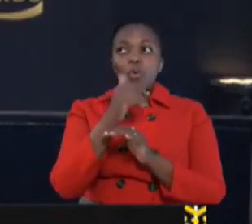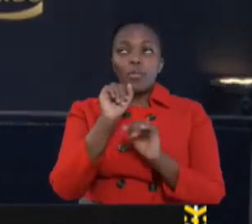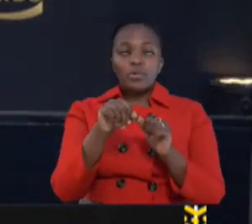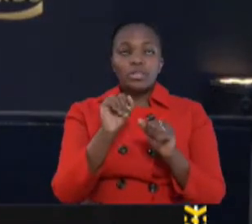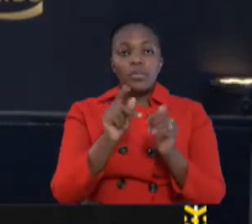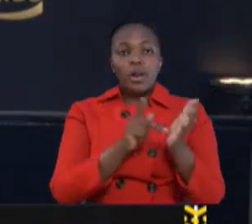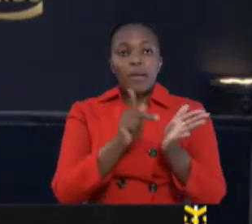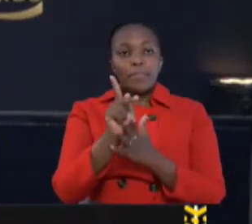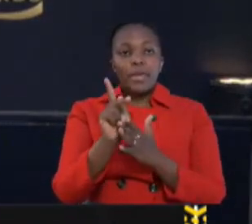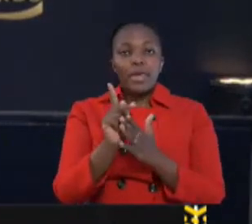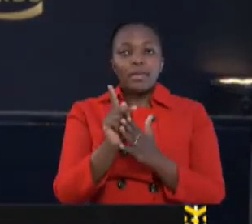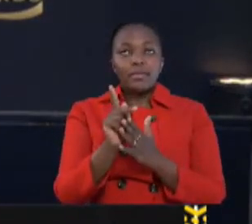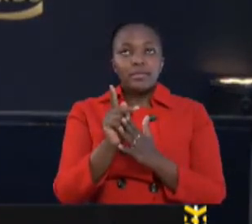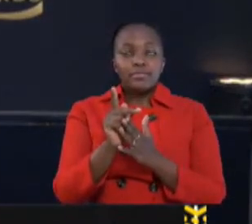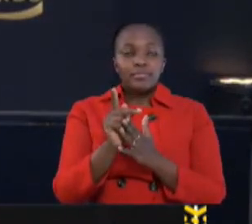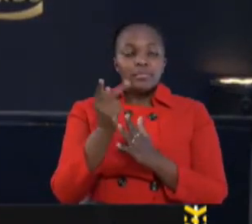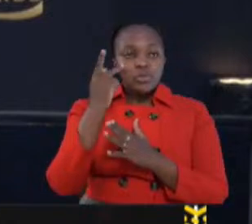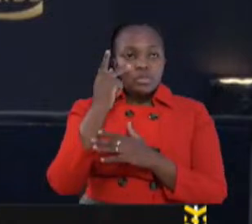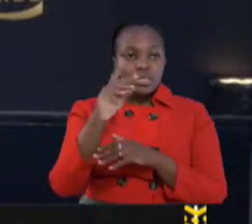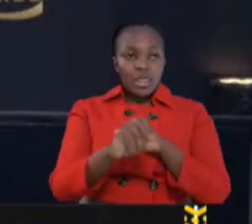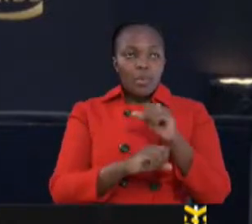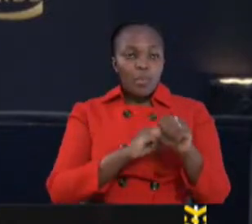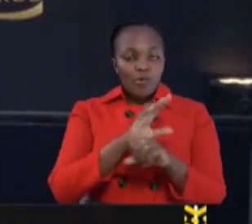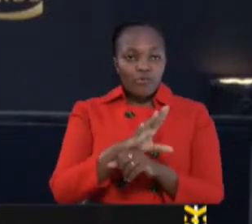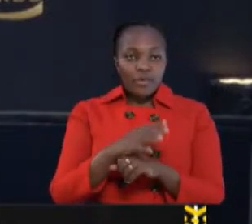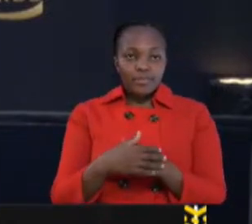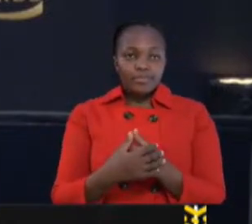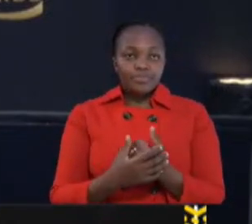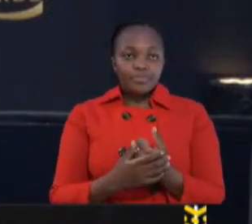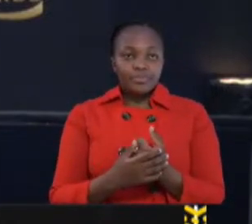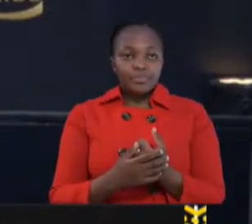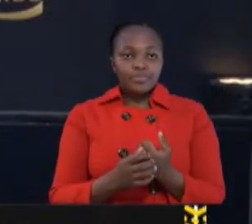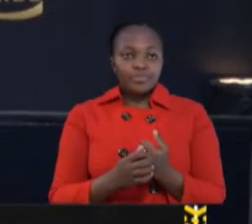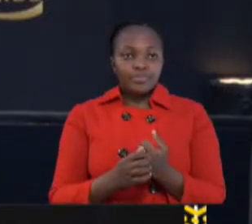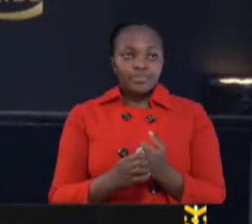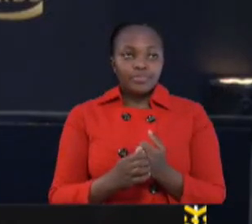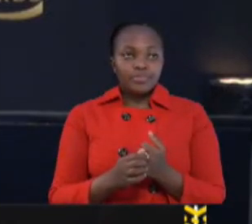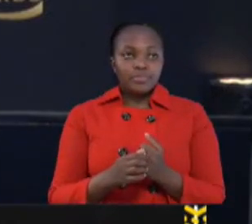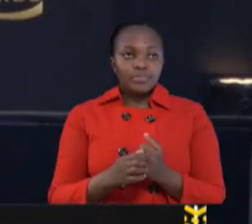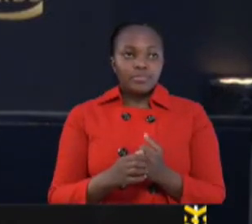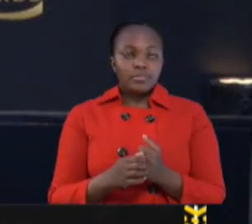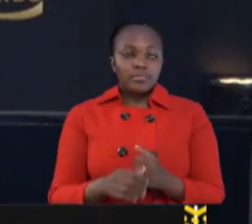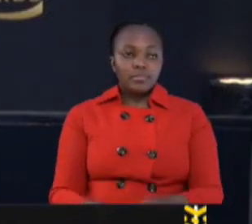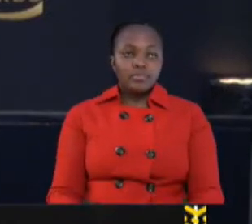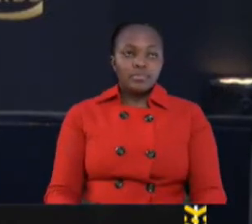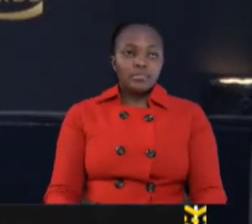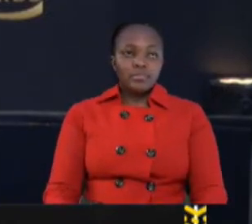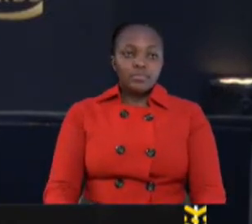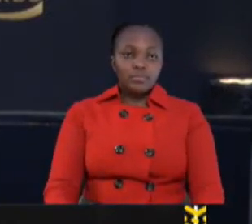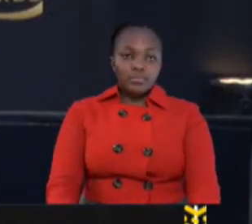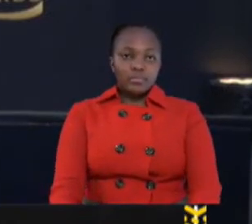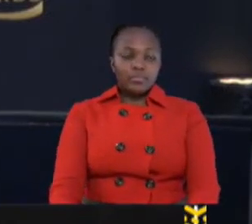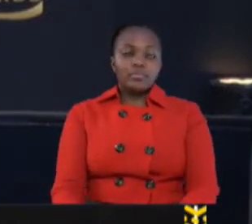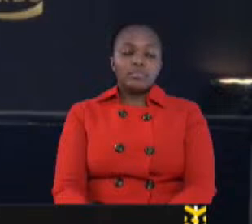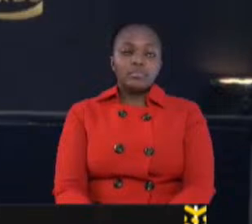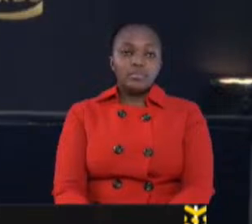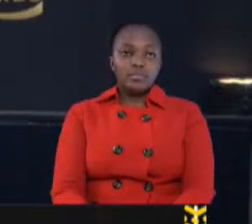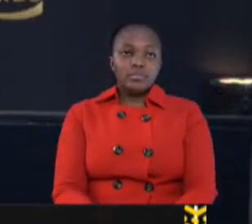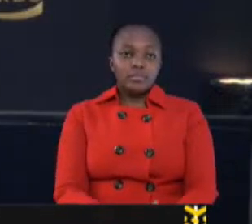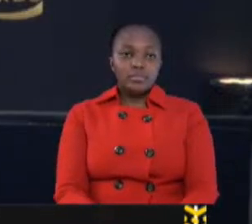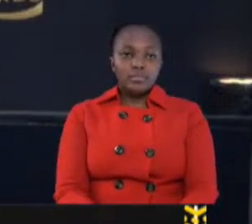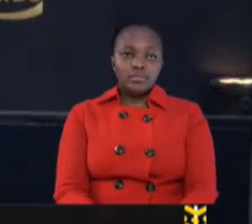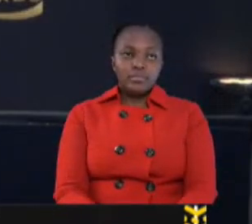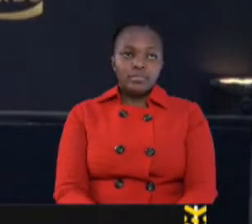movie. Because if you really think about it, the world, as we know, is in a very, challenging state